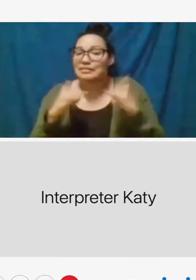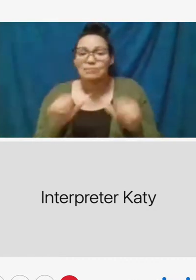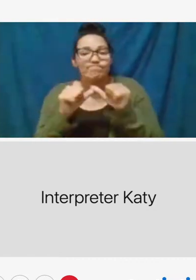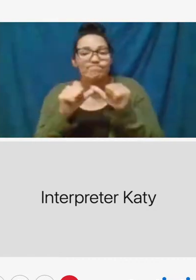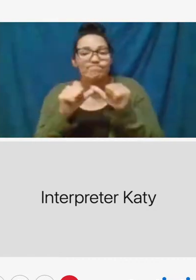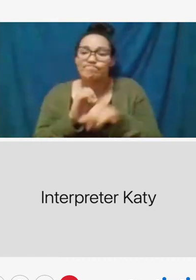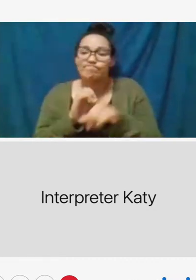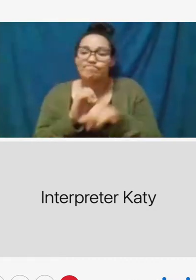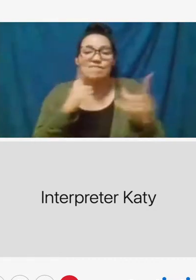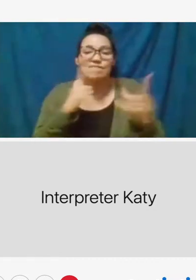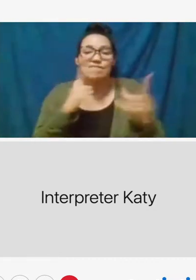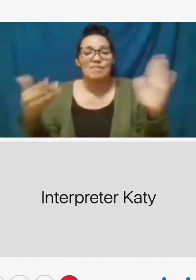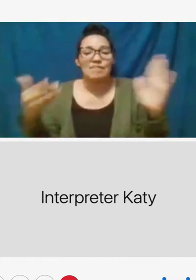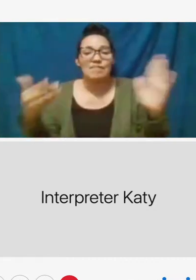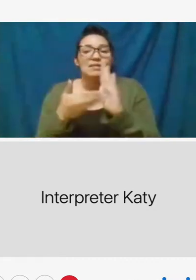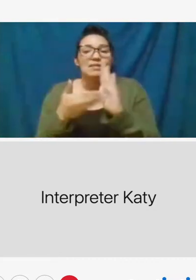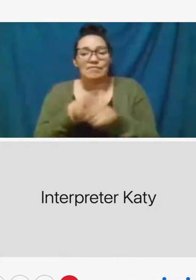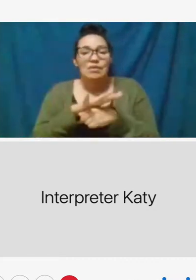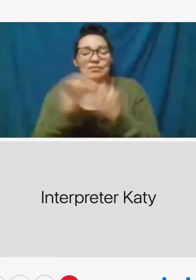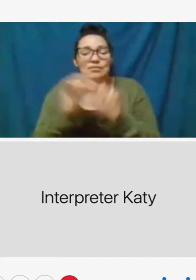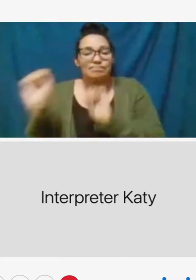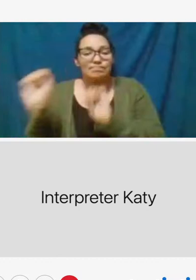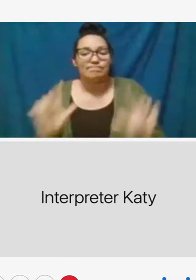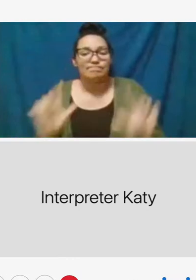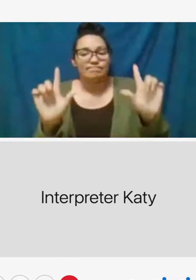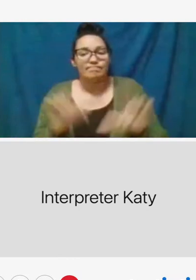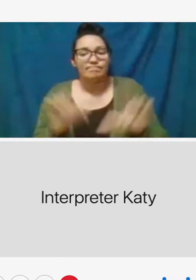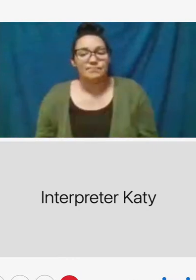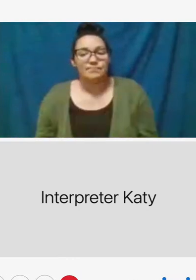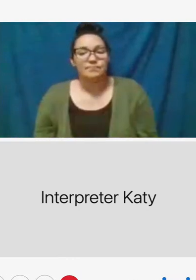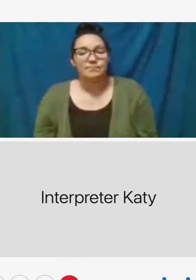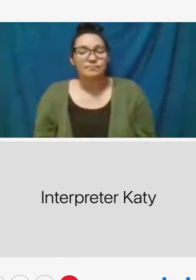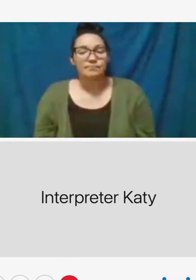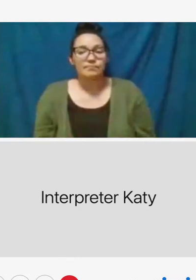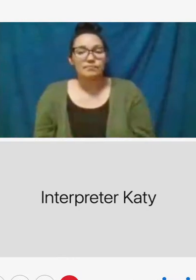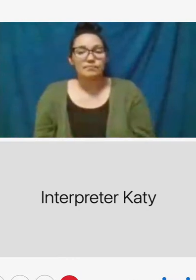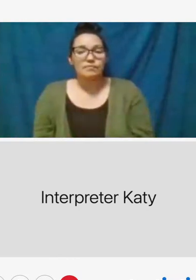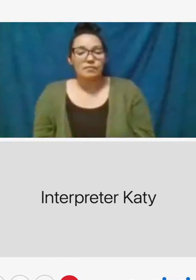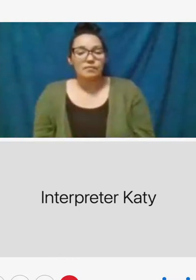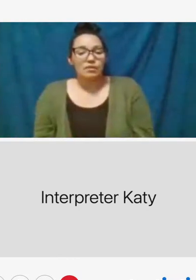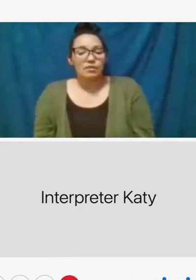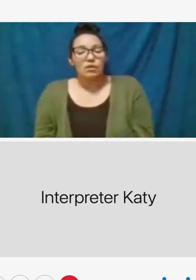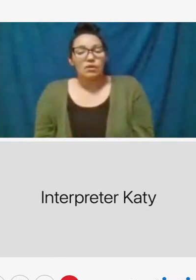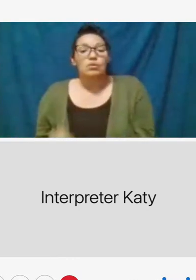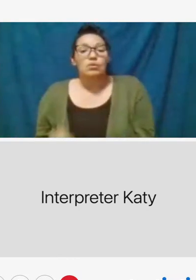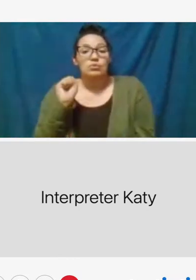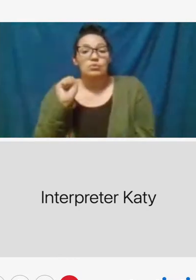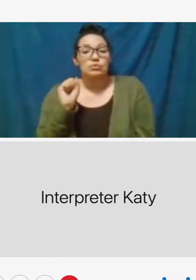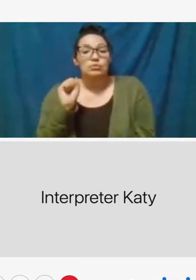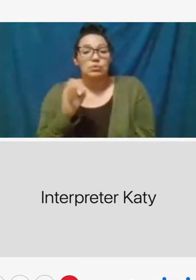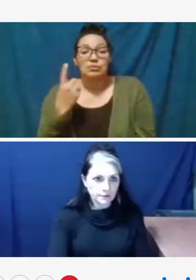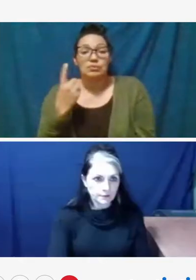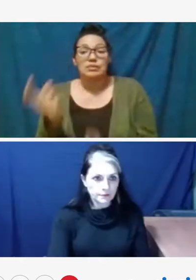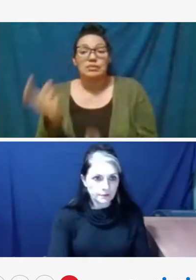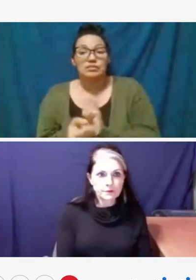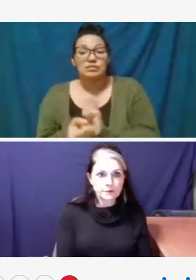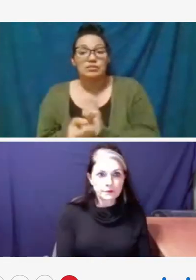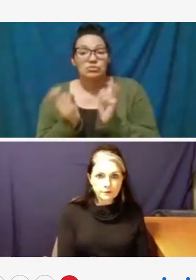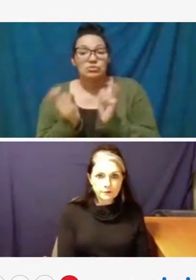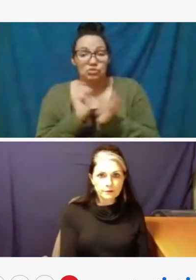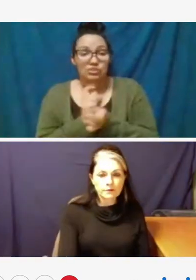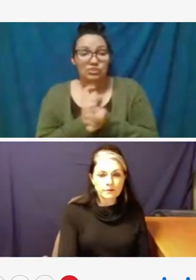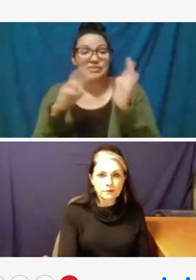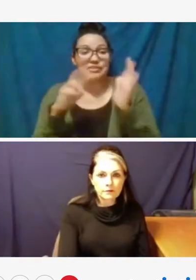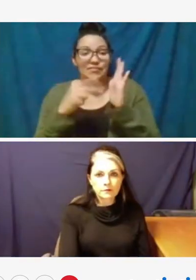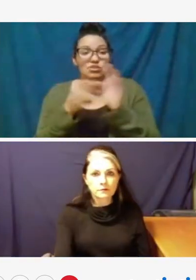virus next slide so what one of the things that has changed is the definition of exposure so now